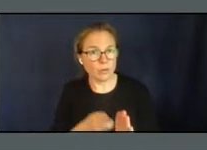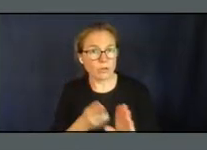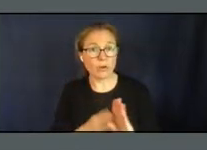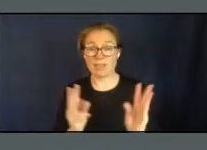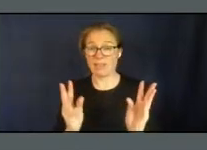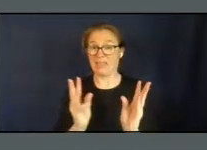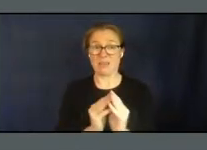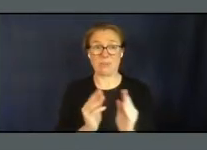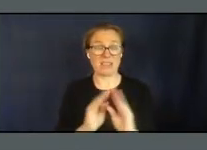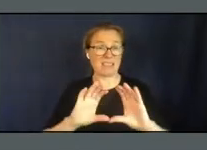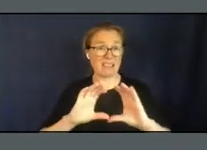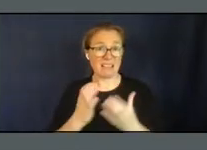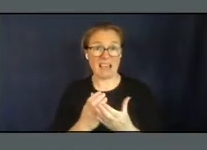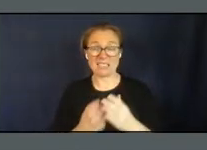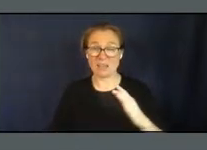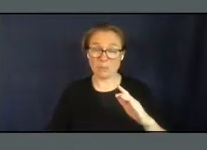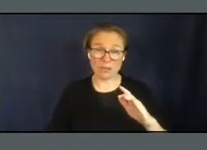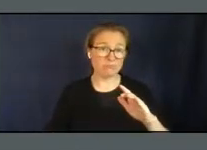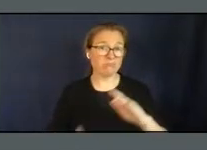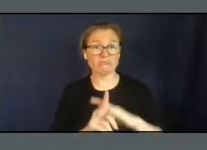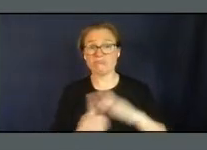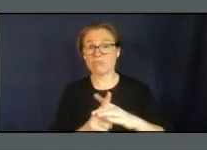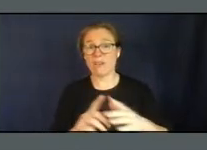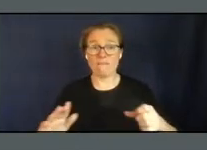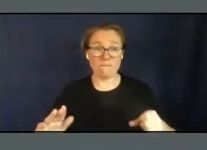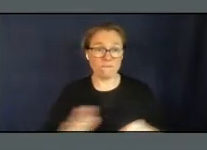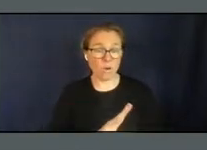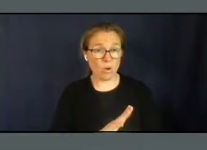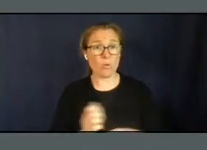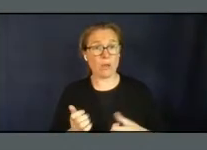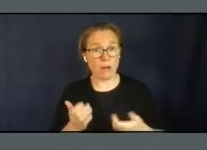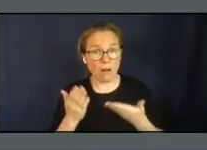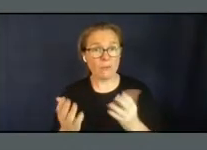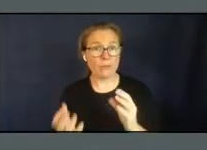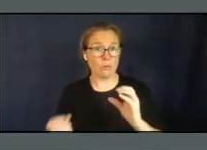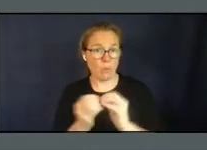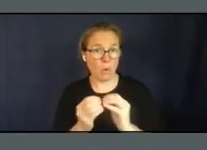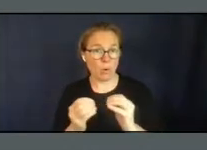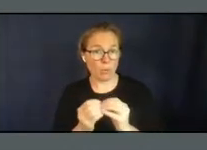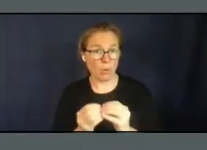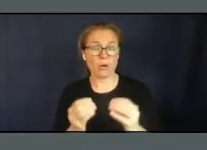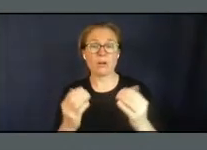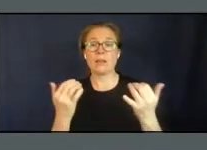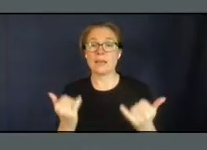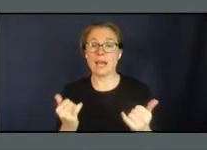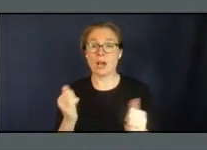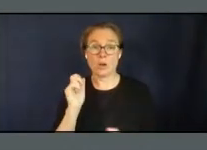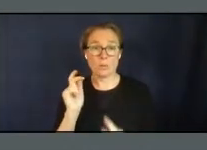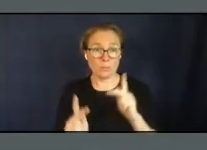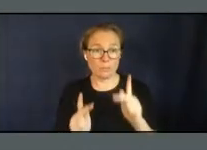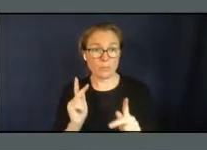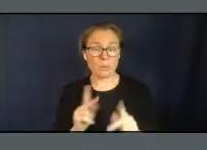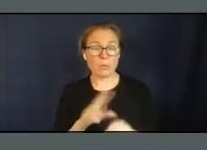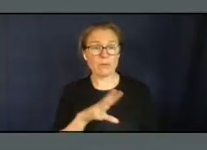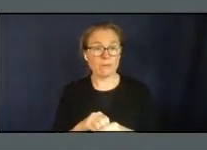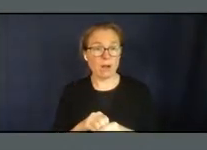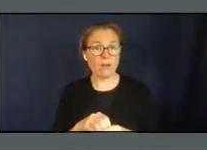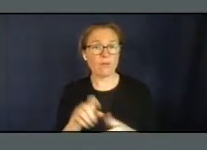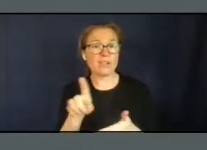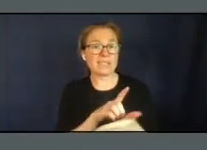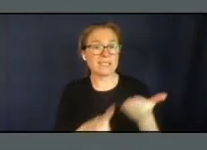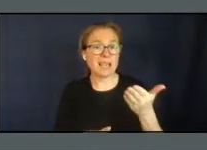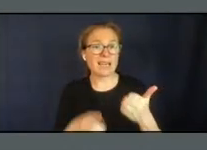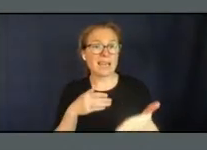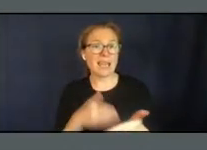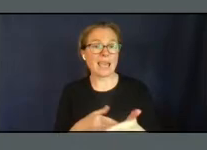additional offerings. With stakeholder input, we have completed the design of anti-racism signs for distribution and display across